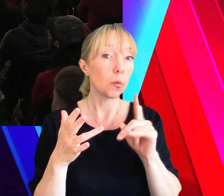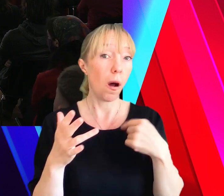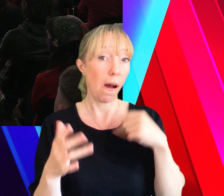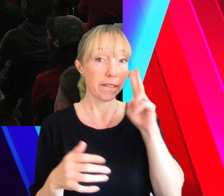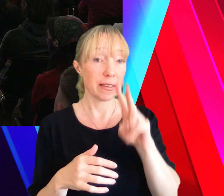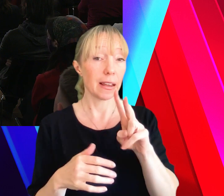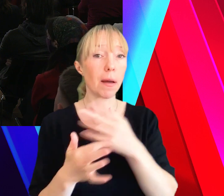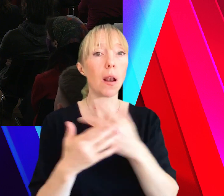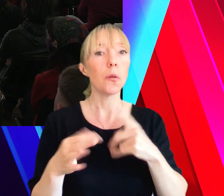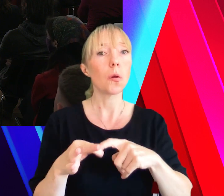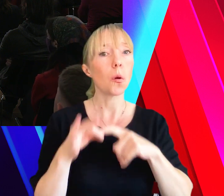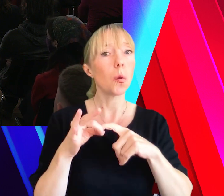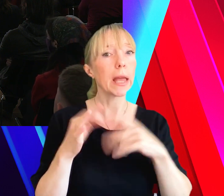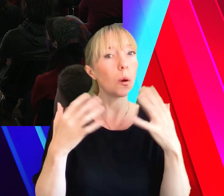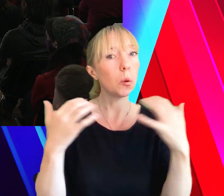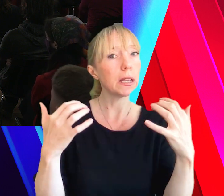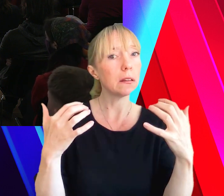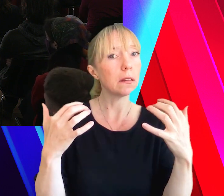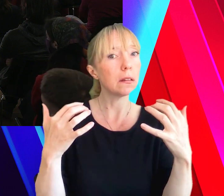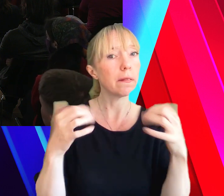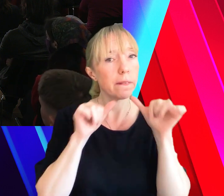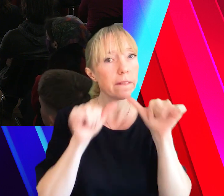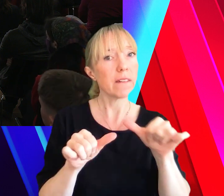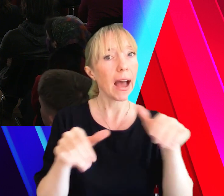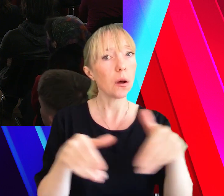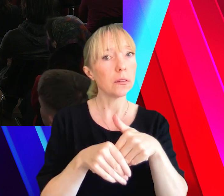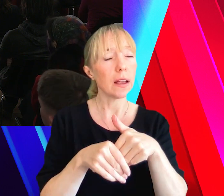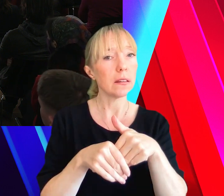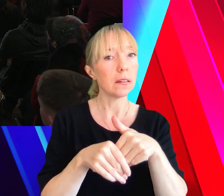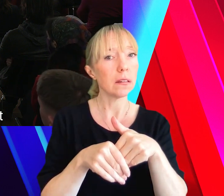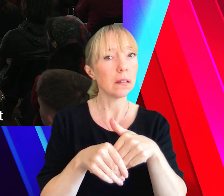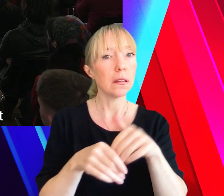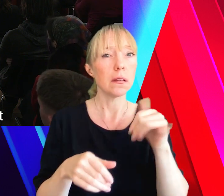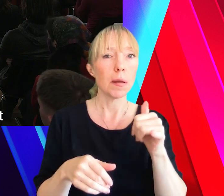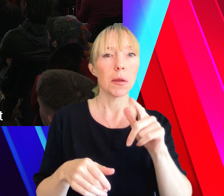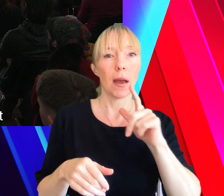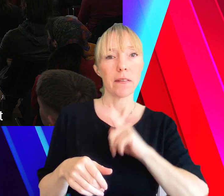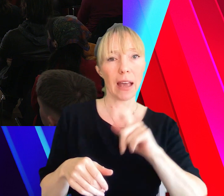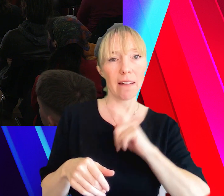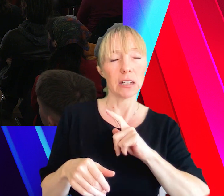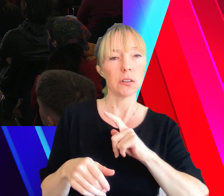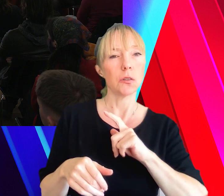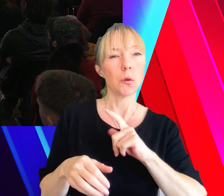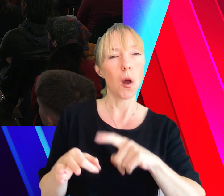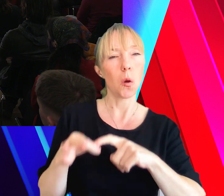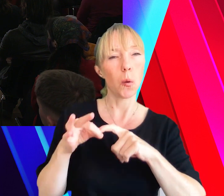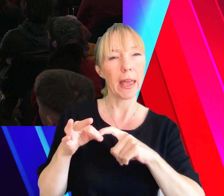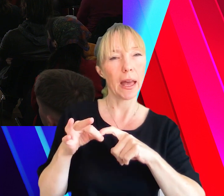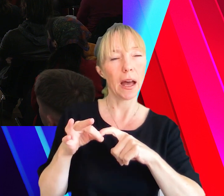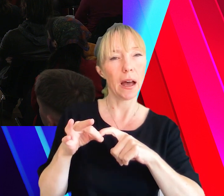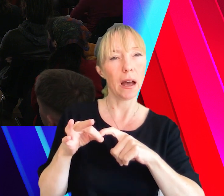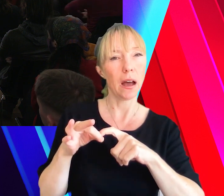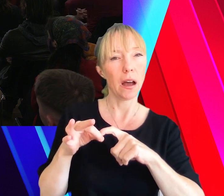maybe this is sort of what I've seen, but there tends to be a lot of sort of queer audiences for fan content. And I think that can be because maybe a lot of times you'll get like